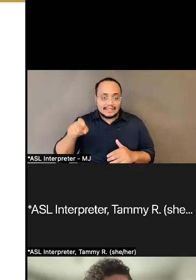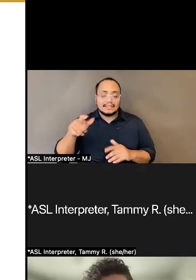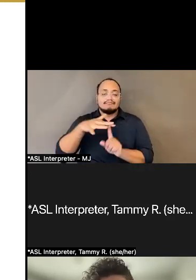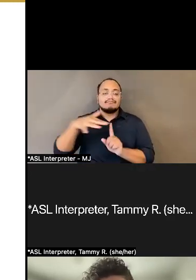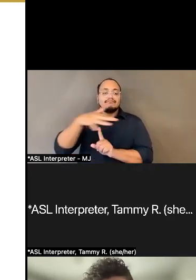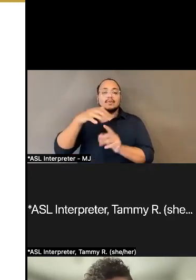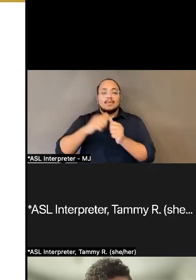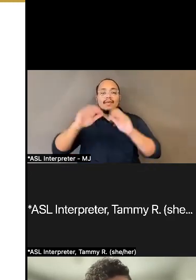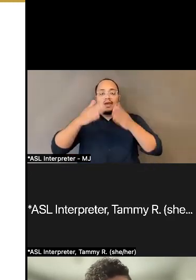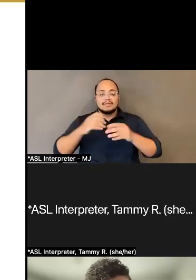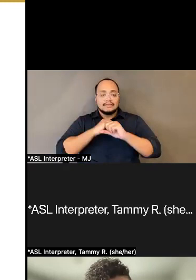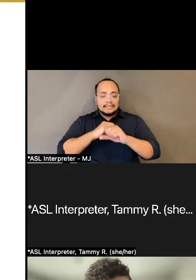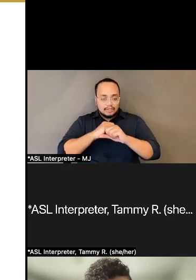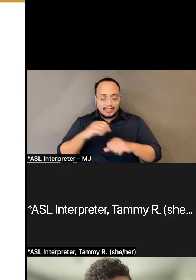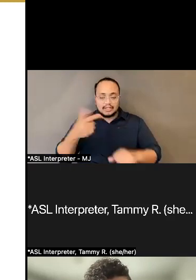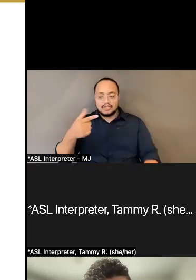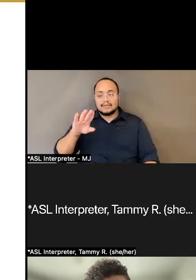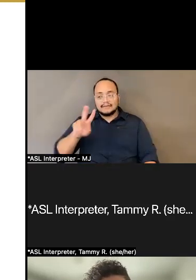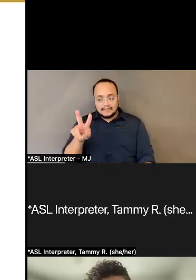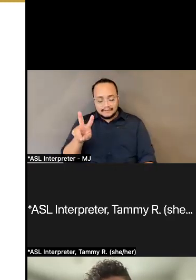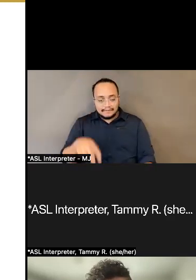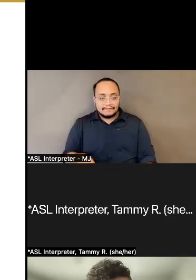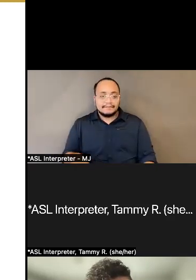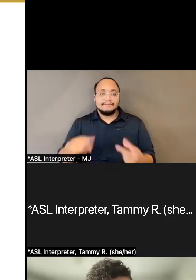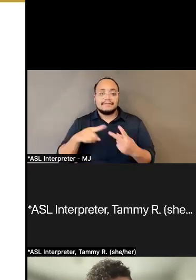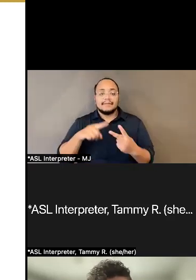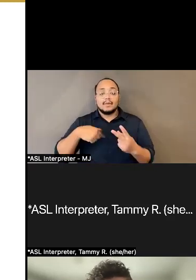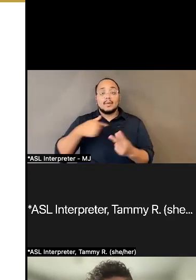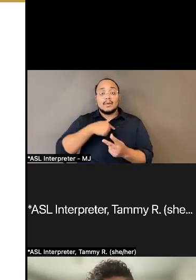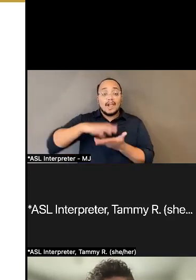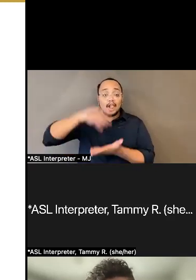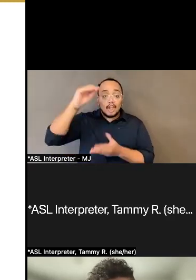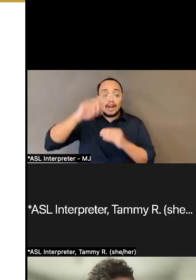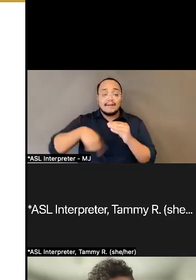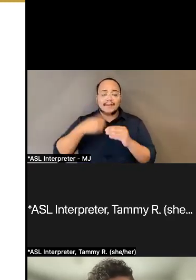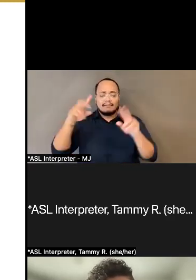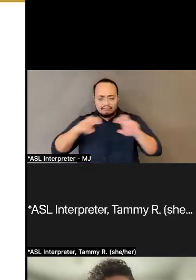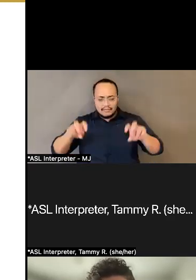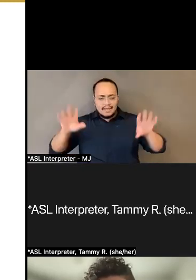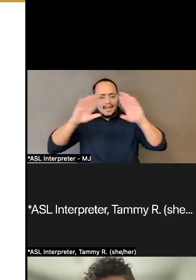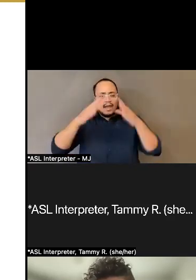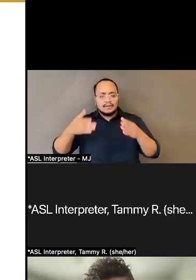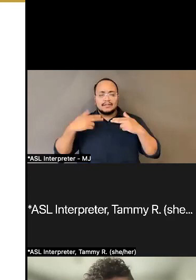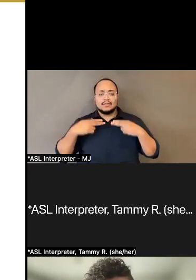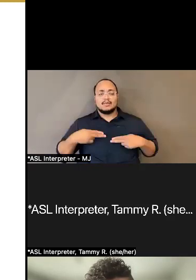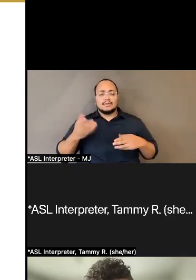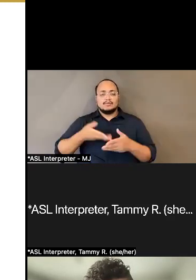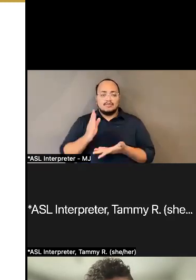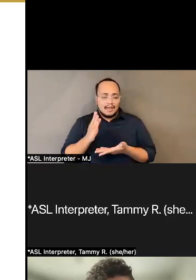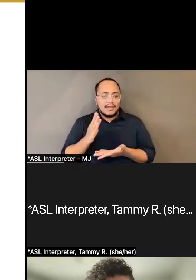housing insecurity and gender-based violence. We learned about looking at housing as a human right from our